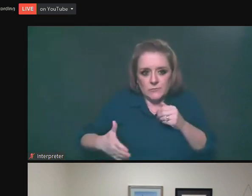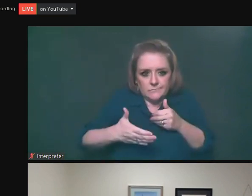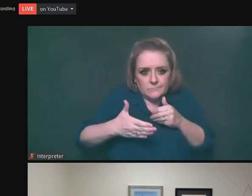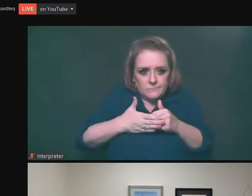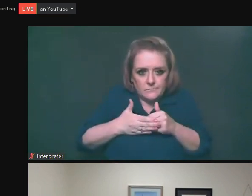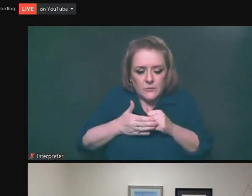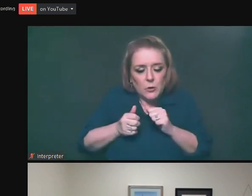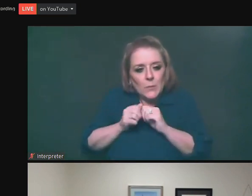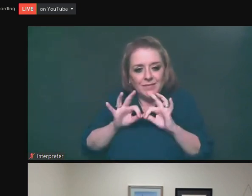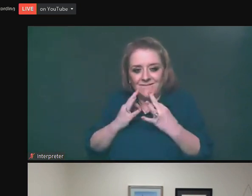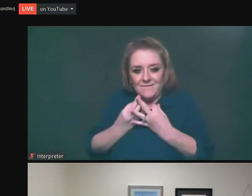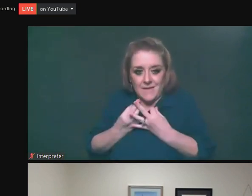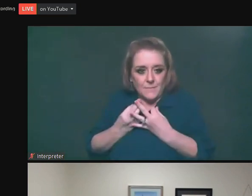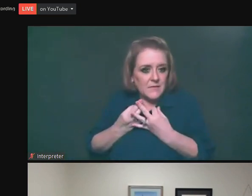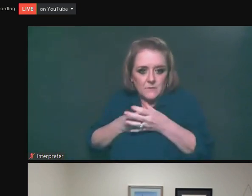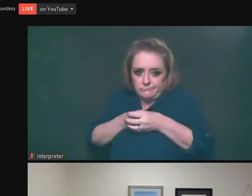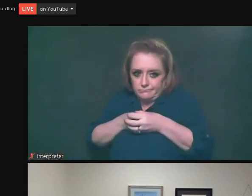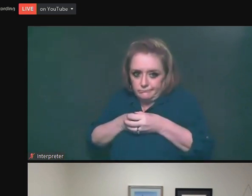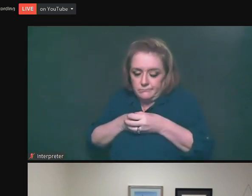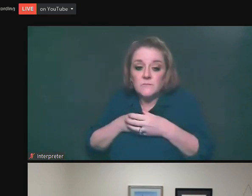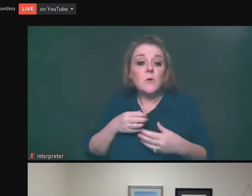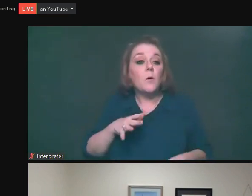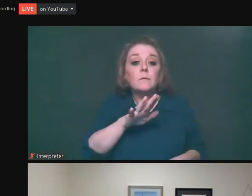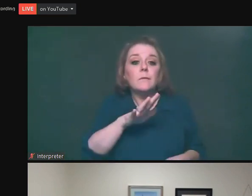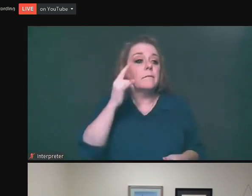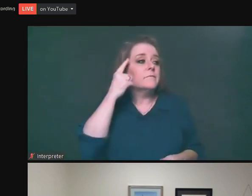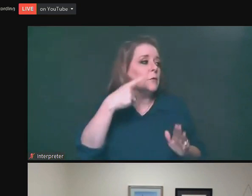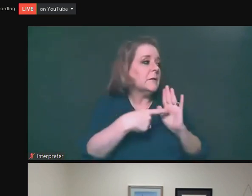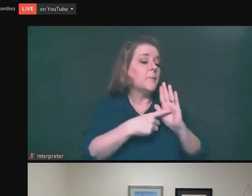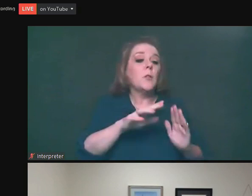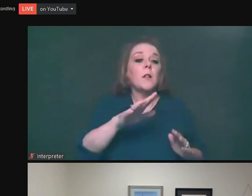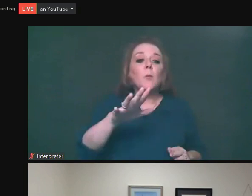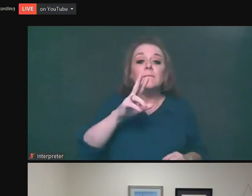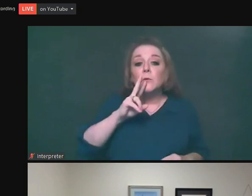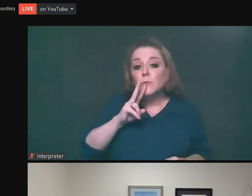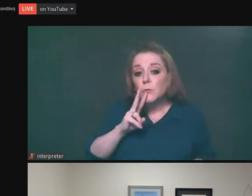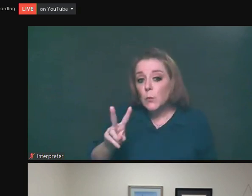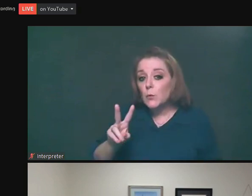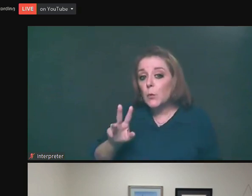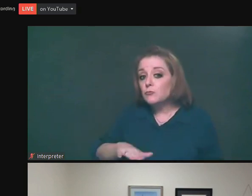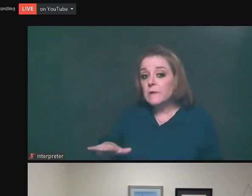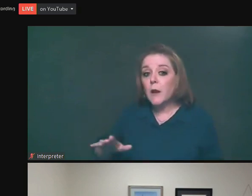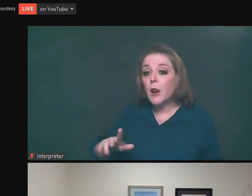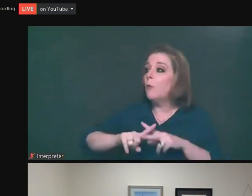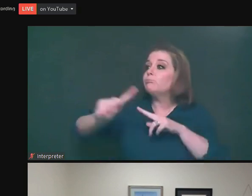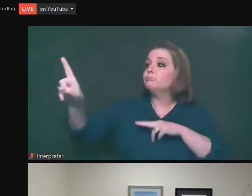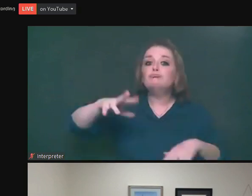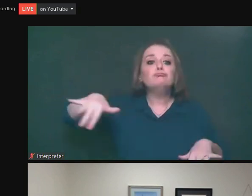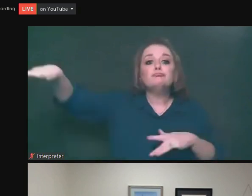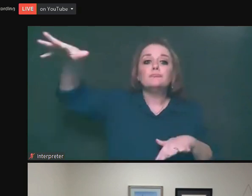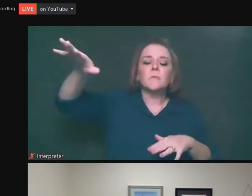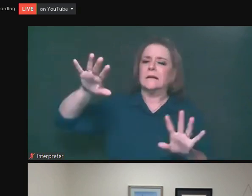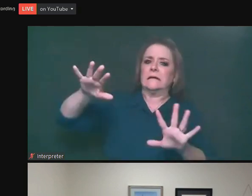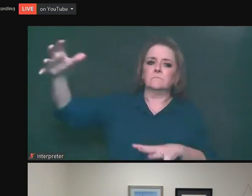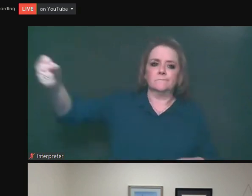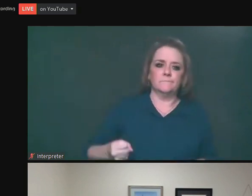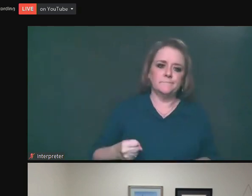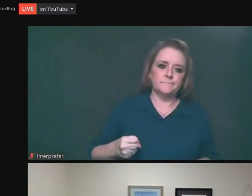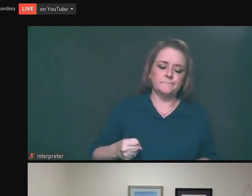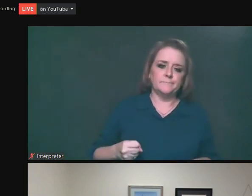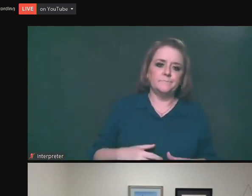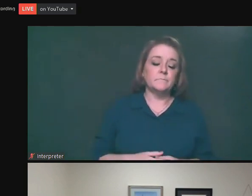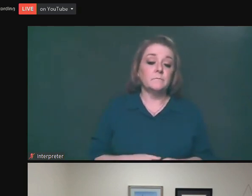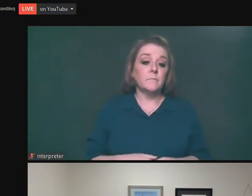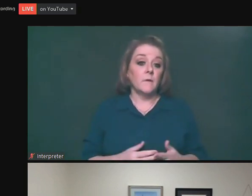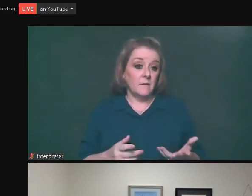You certainly can't let your 2-year-old run off, but certainly keep them in close family units. And as far as summer